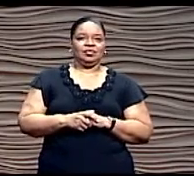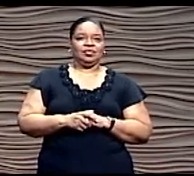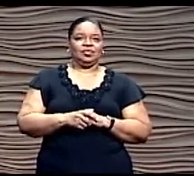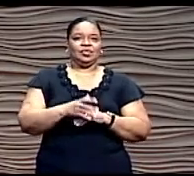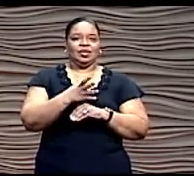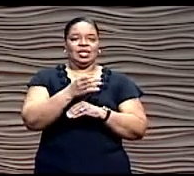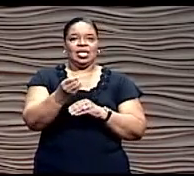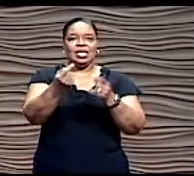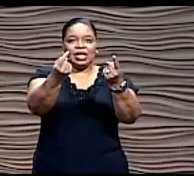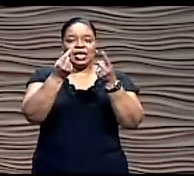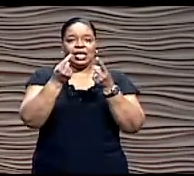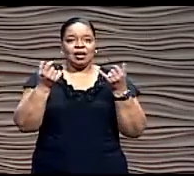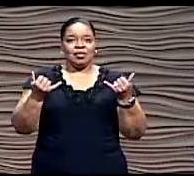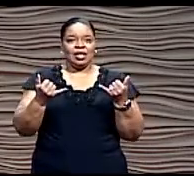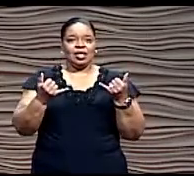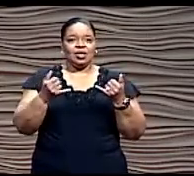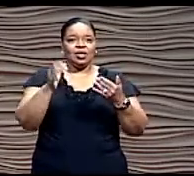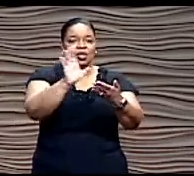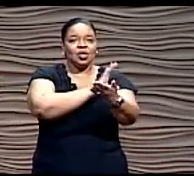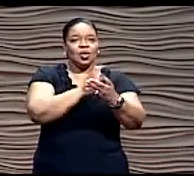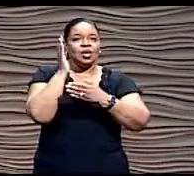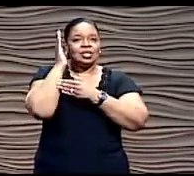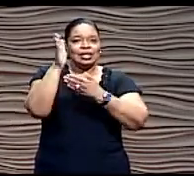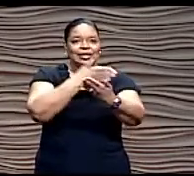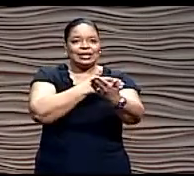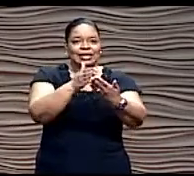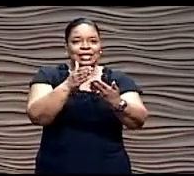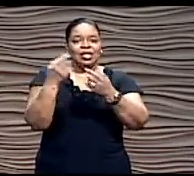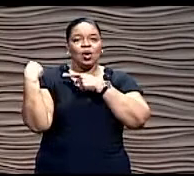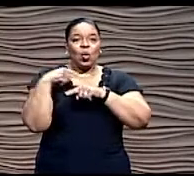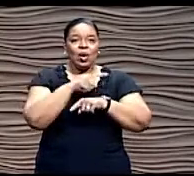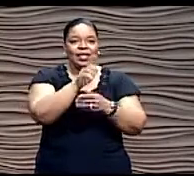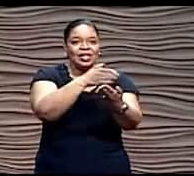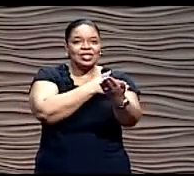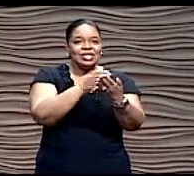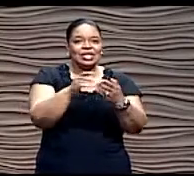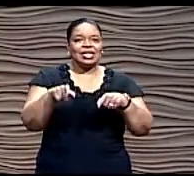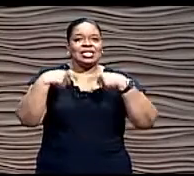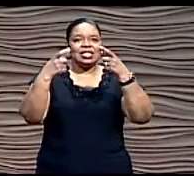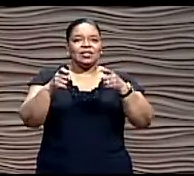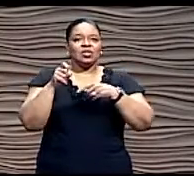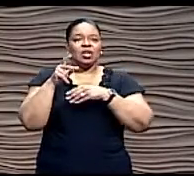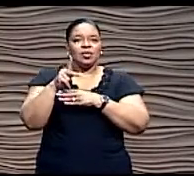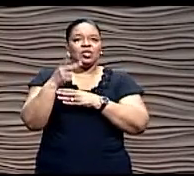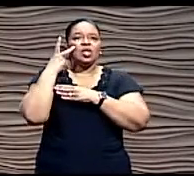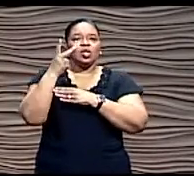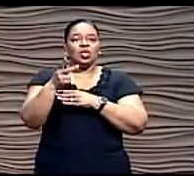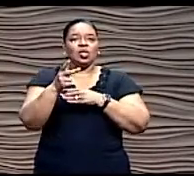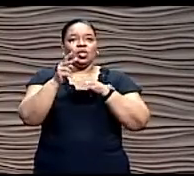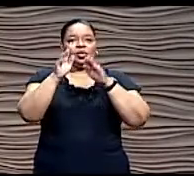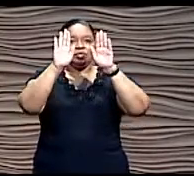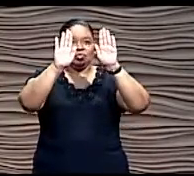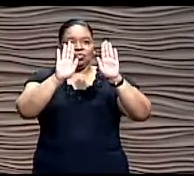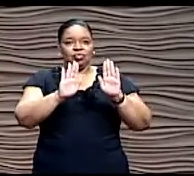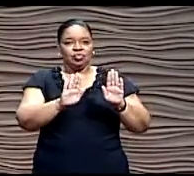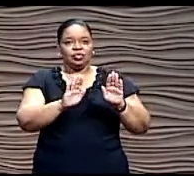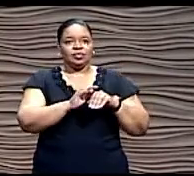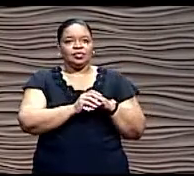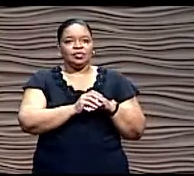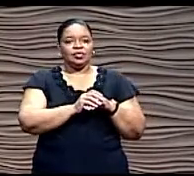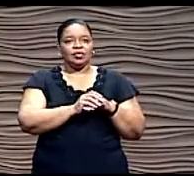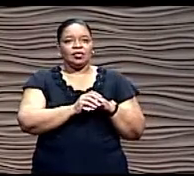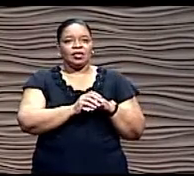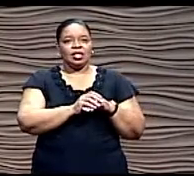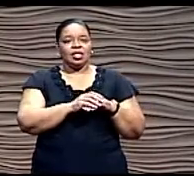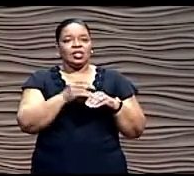and come to me now. Choir's going to sing. While they're singing, this gives you a chance. Look on the screen. You'll see